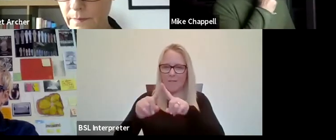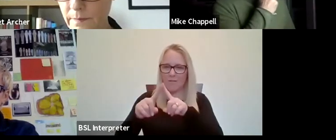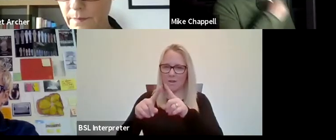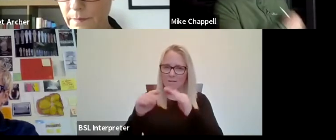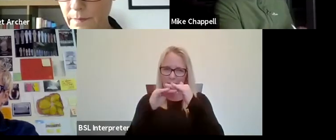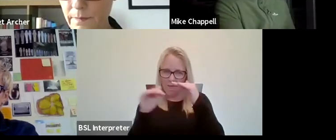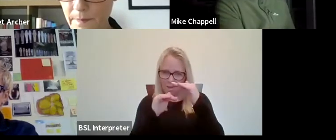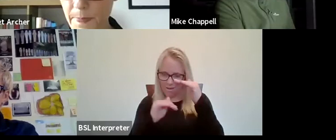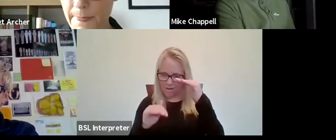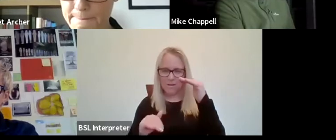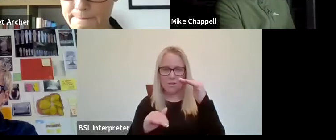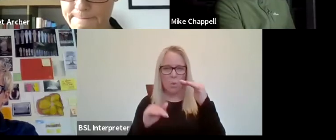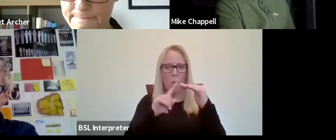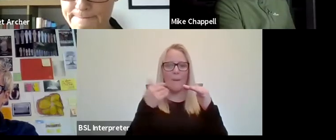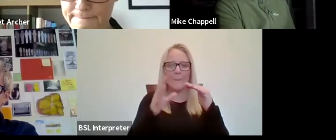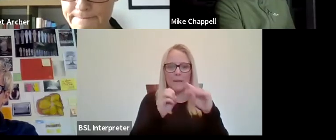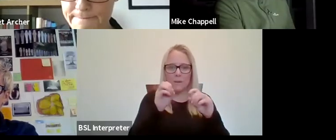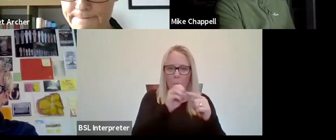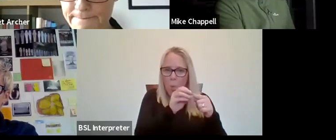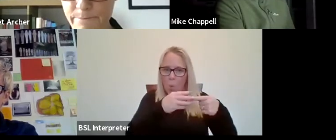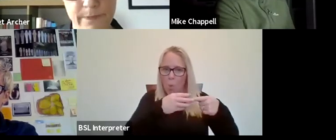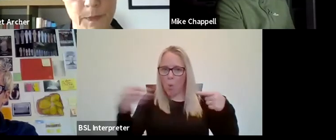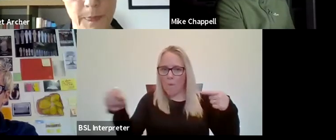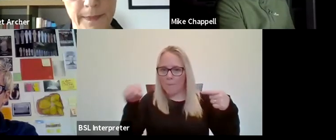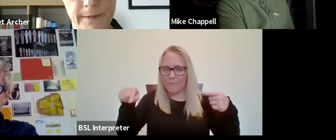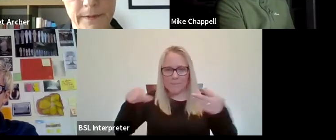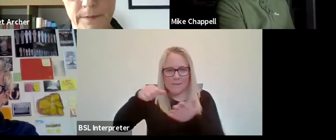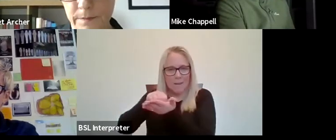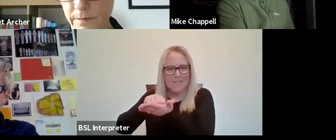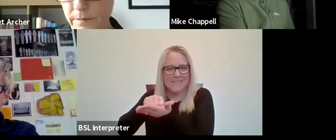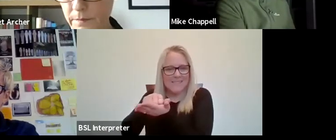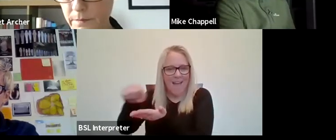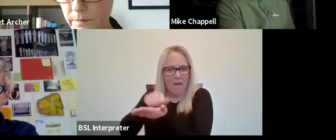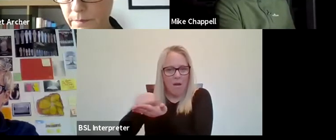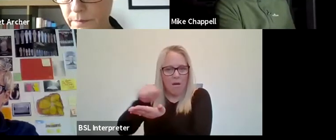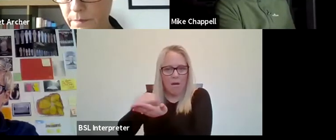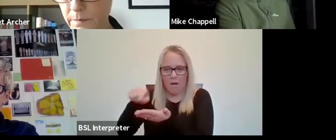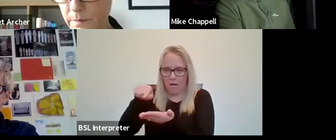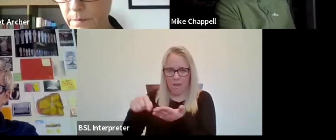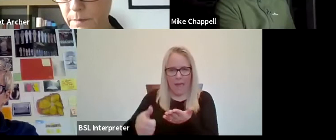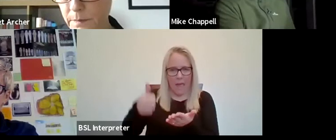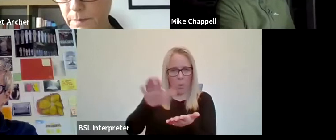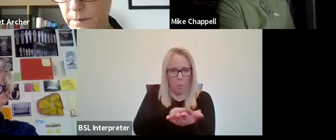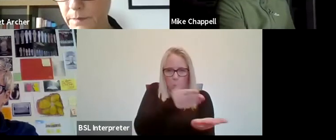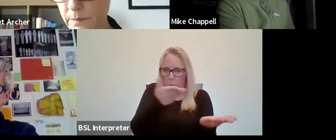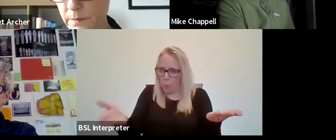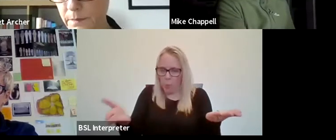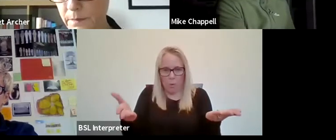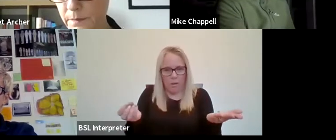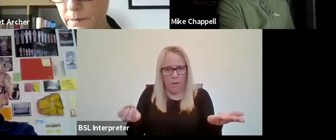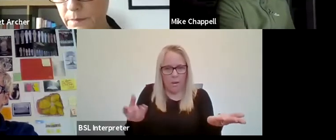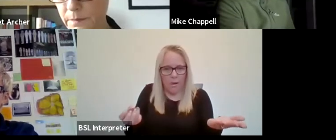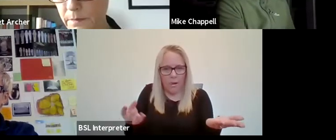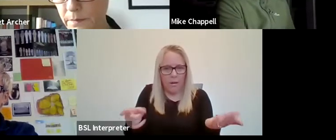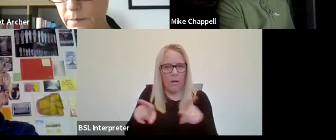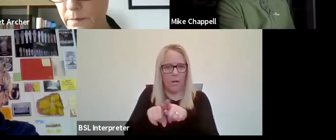the path of the scanner, and also how to harness different contingencies in working with such technologies